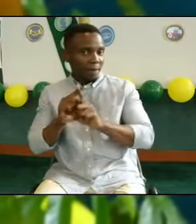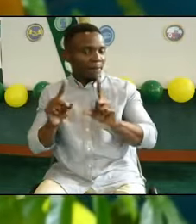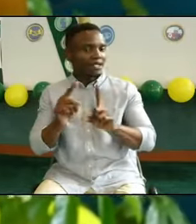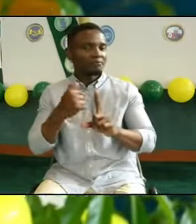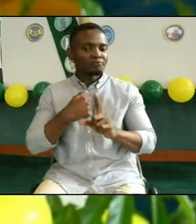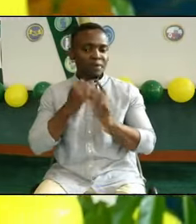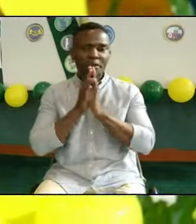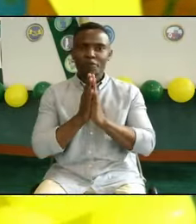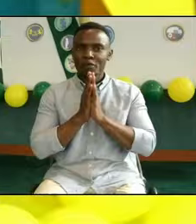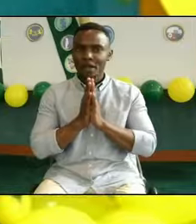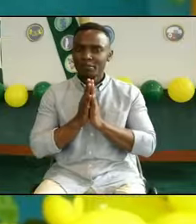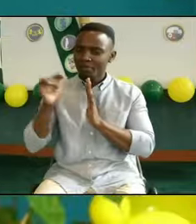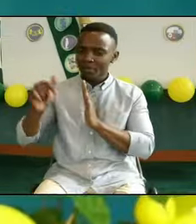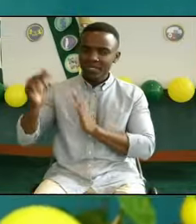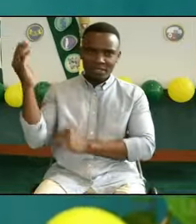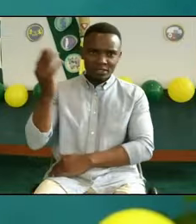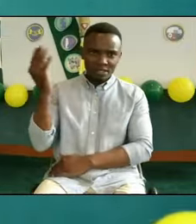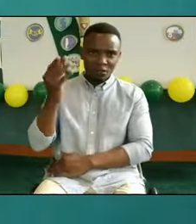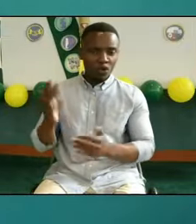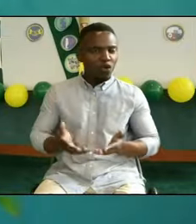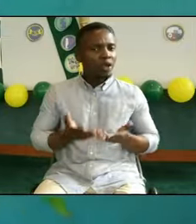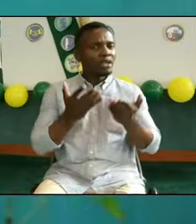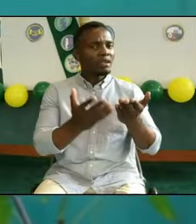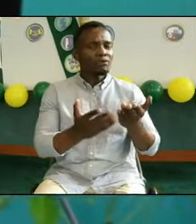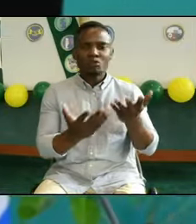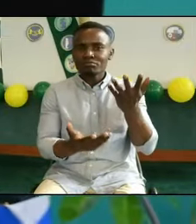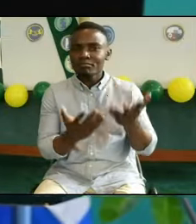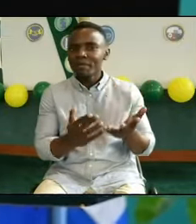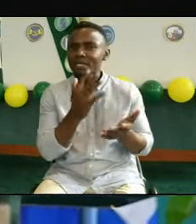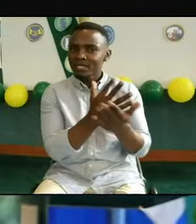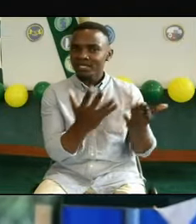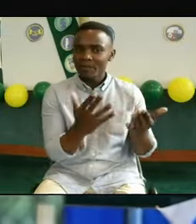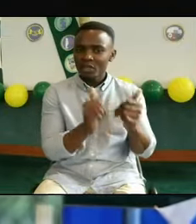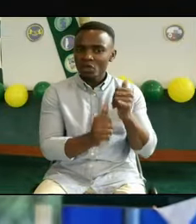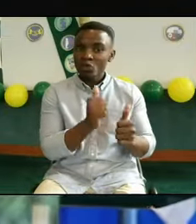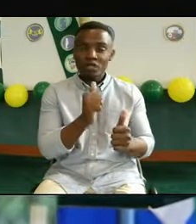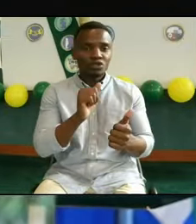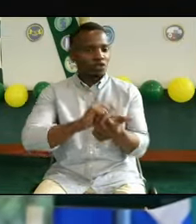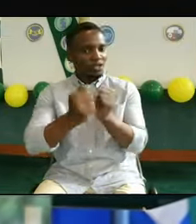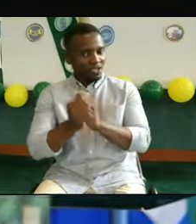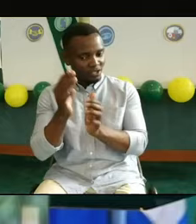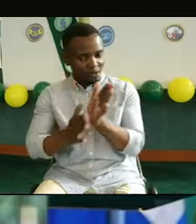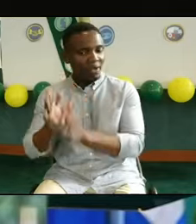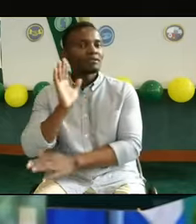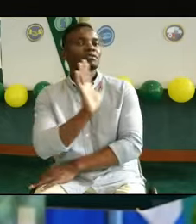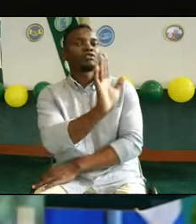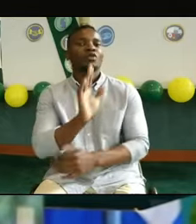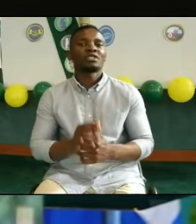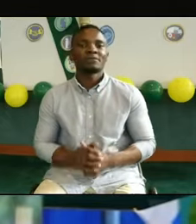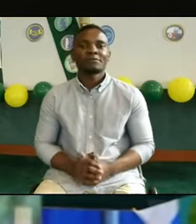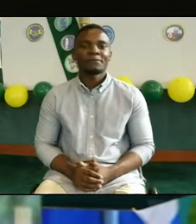praying that this particular sermon give you one or two things that will disrupt that particular plan you have put in place,